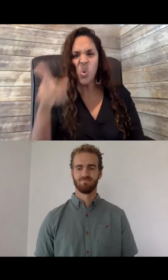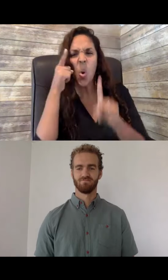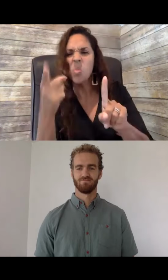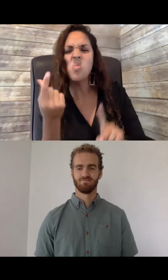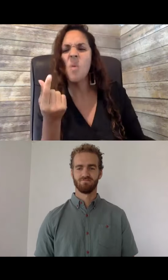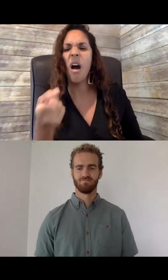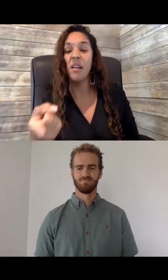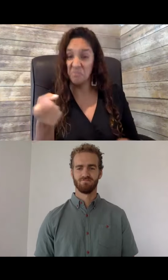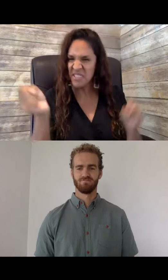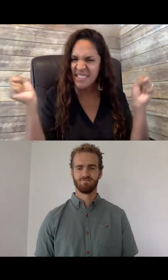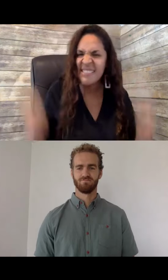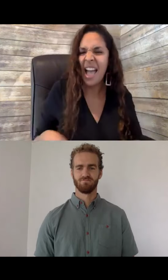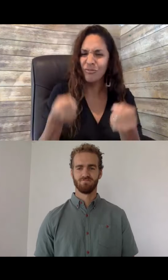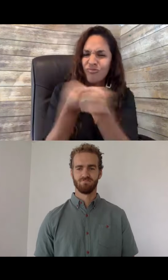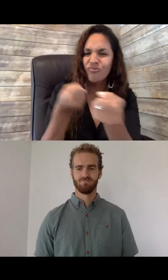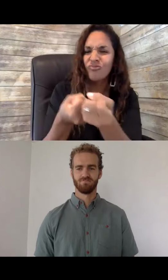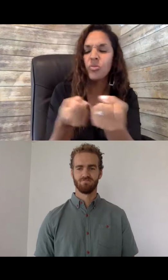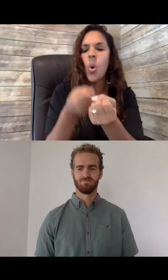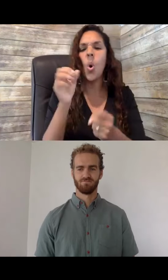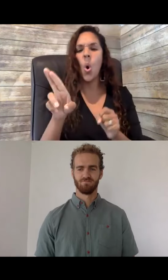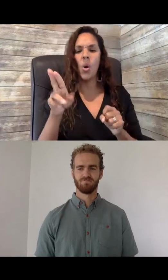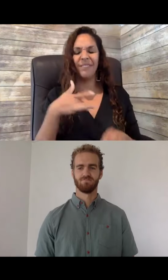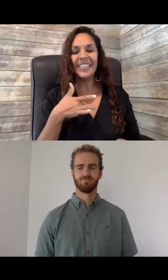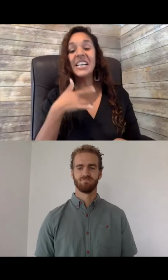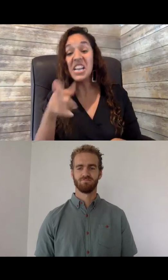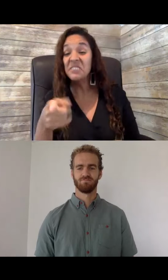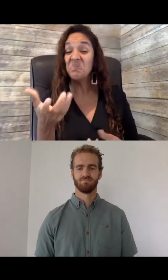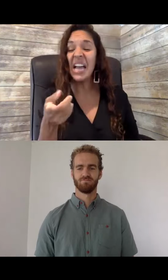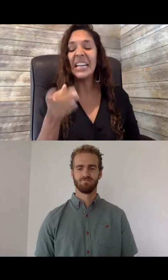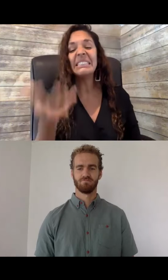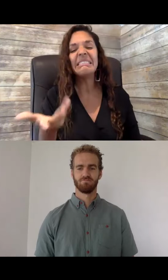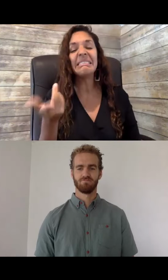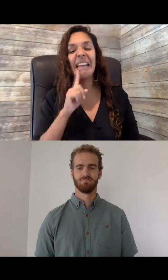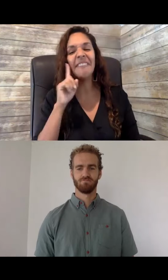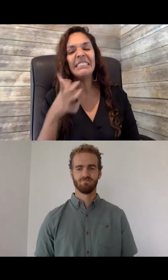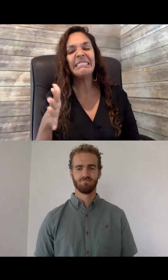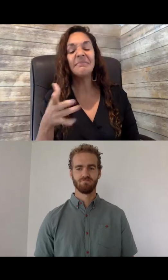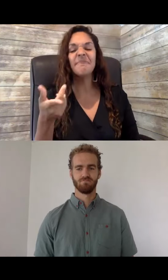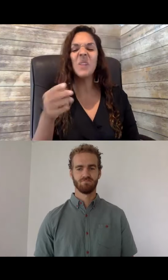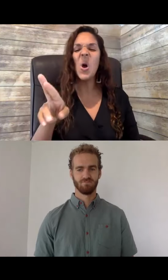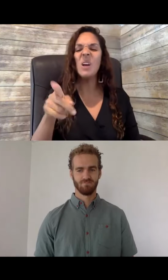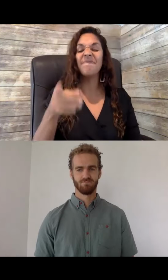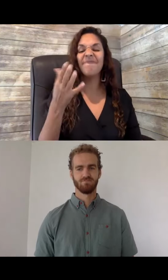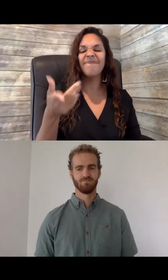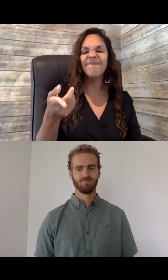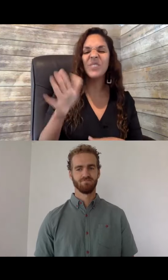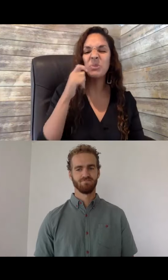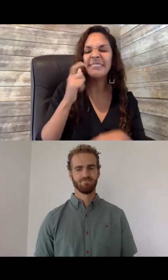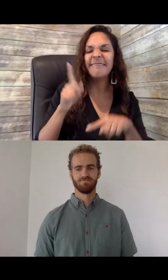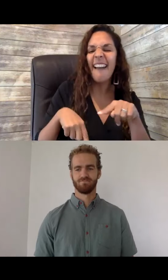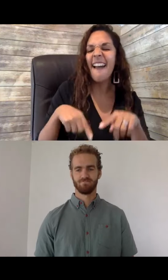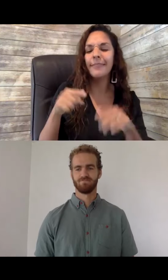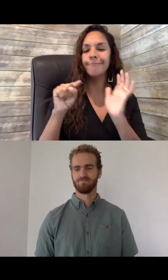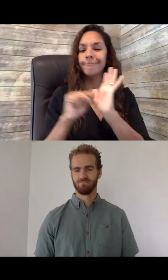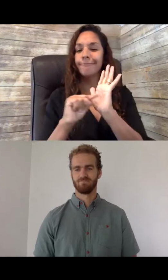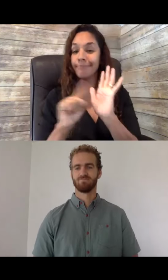Has a teacher asked about your future goals, and encouraged you and supported you? Or did they downplay your